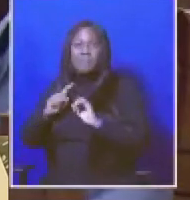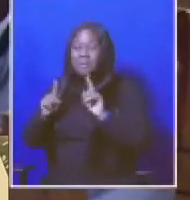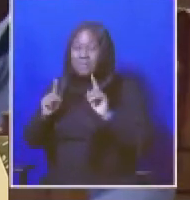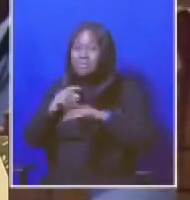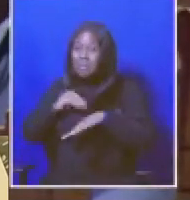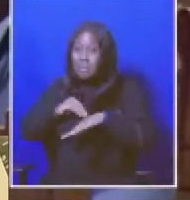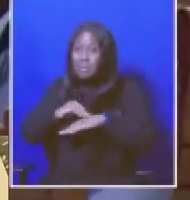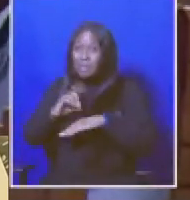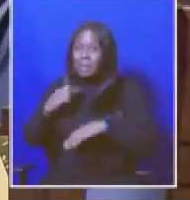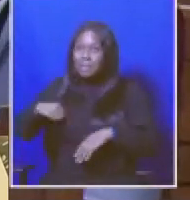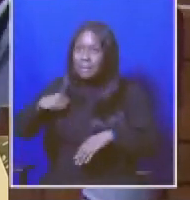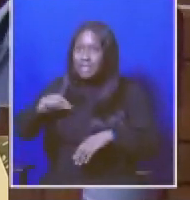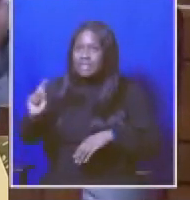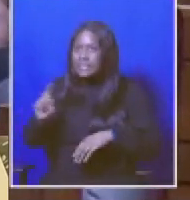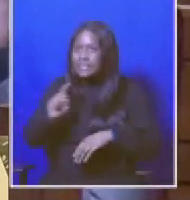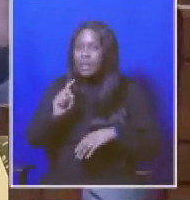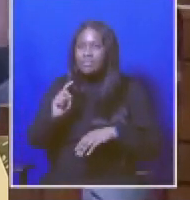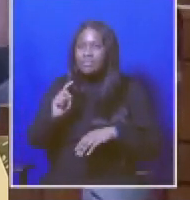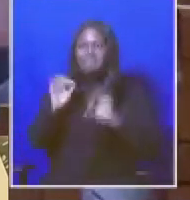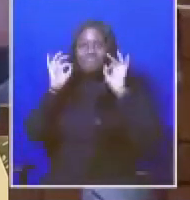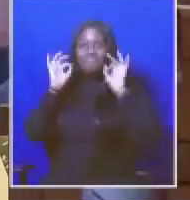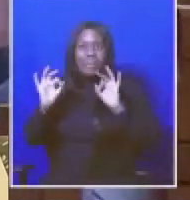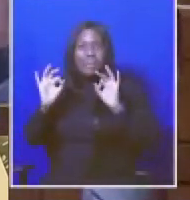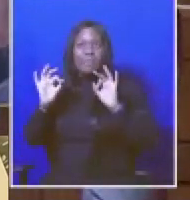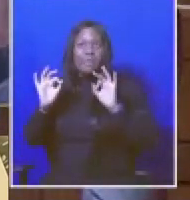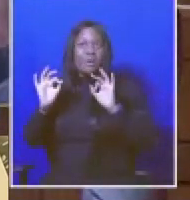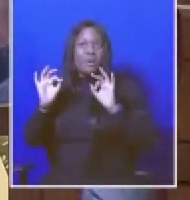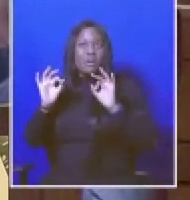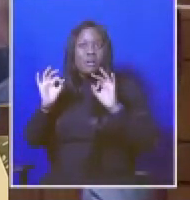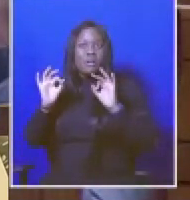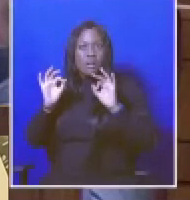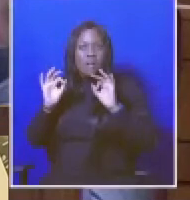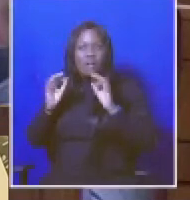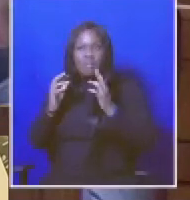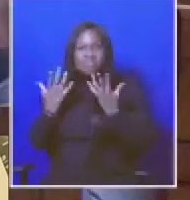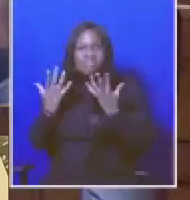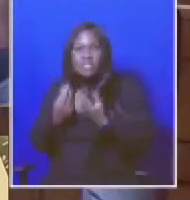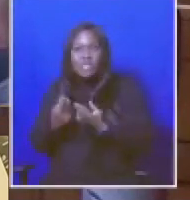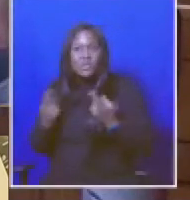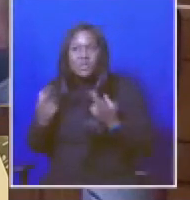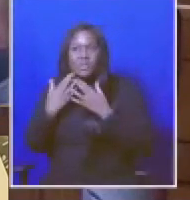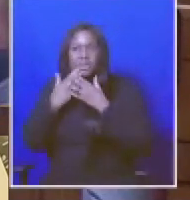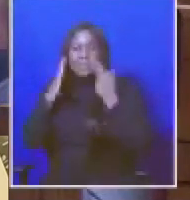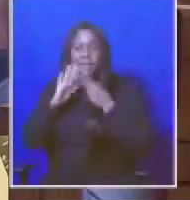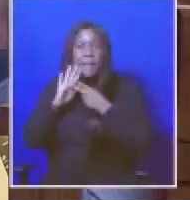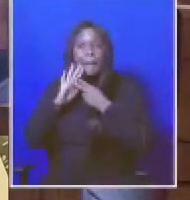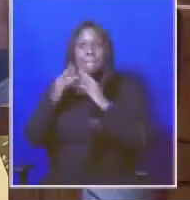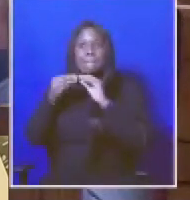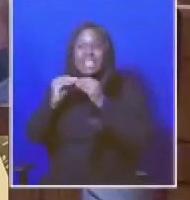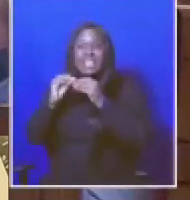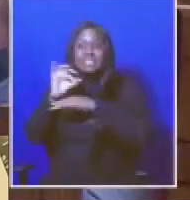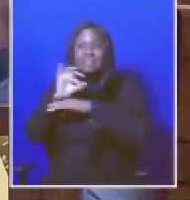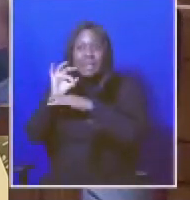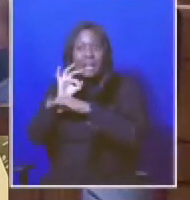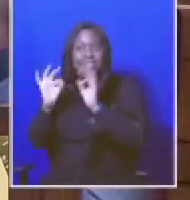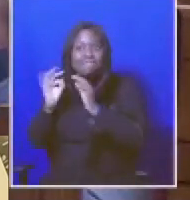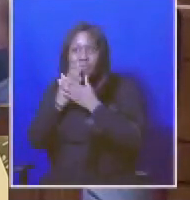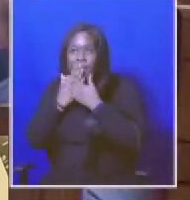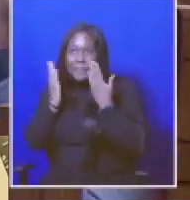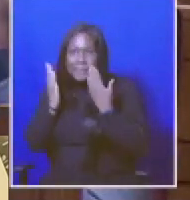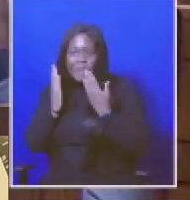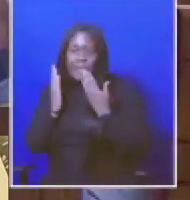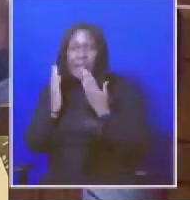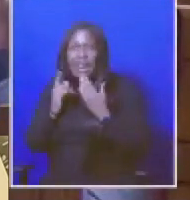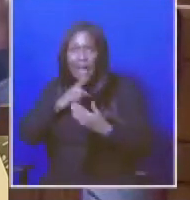infrastructure lack resources and have inadequate maintenance plans, and those in failed and